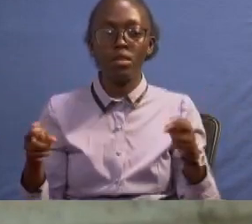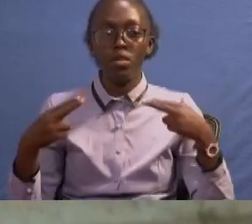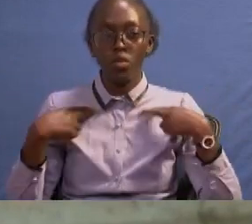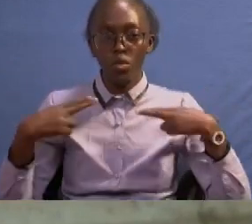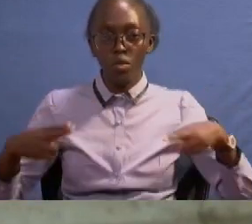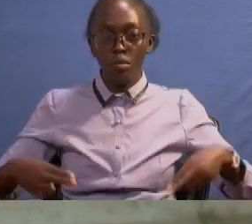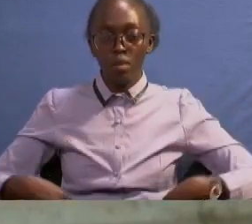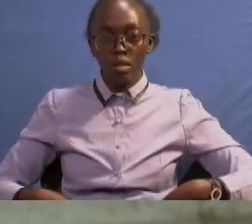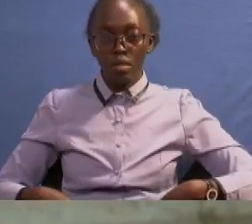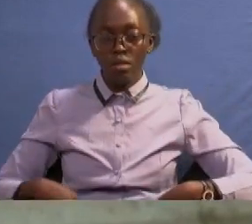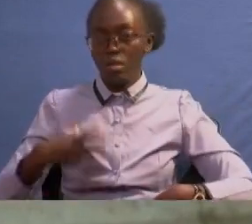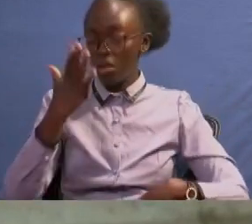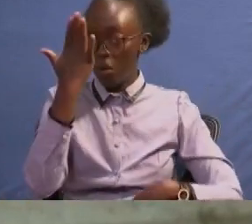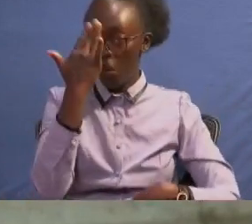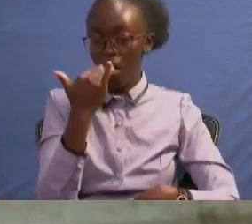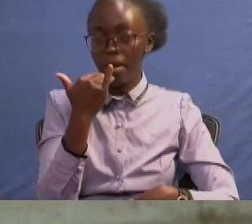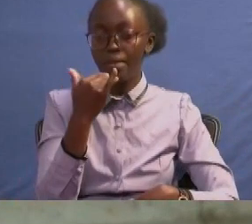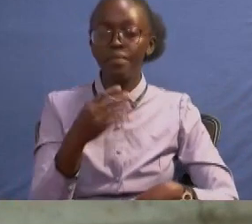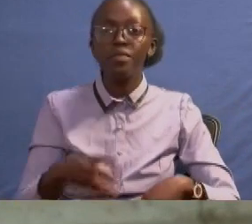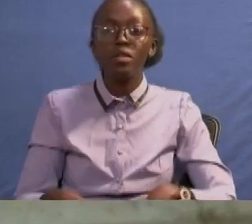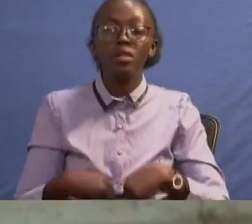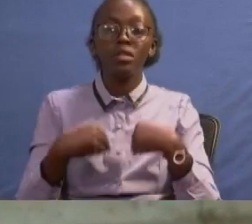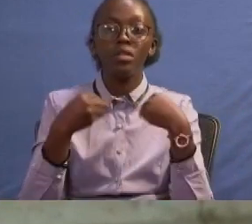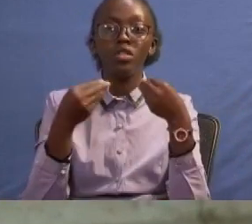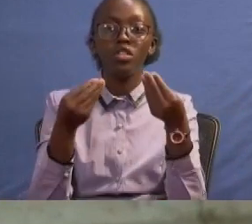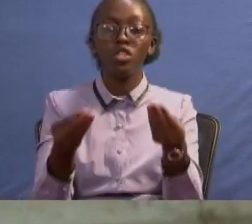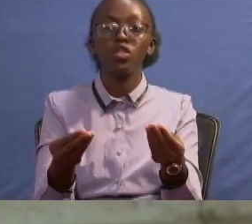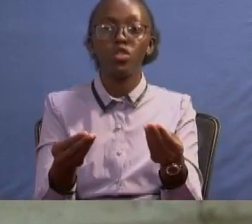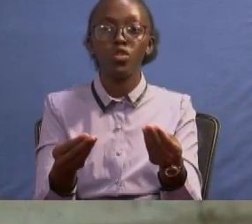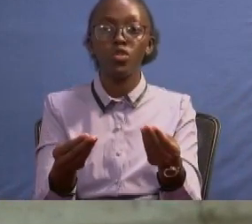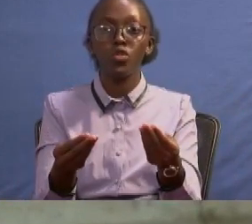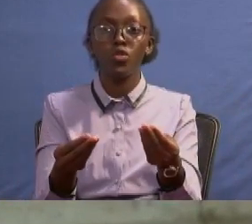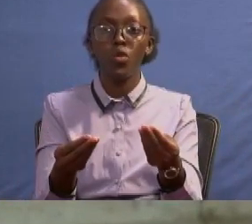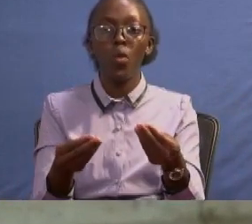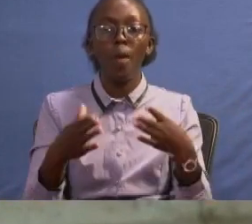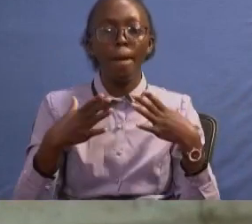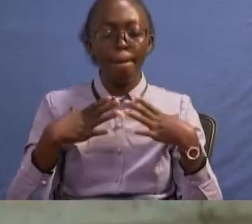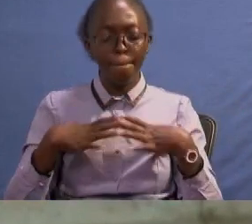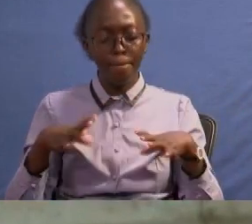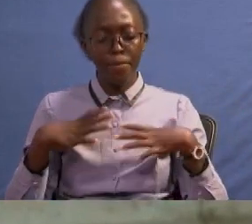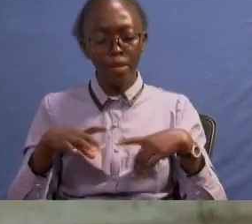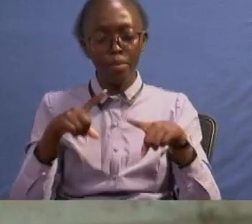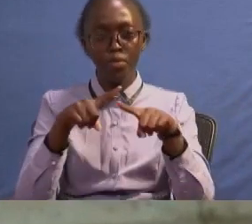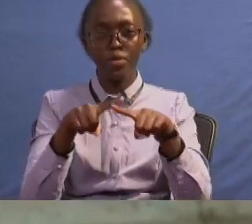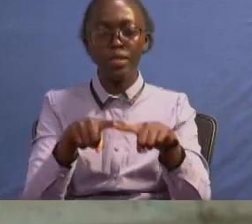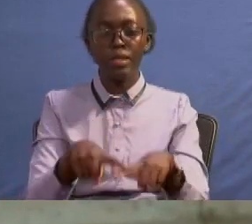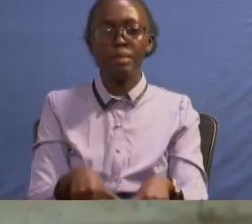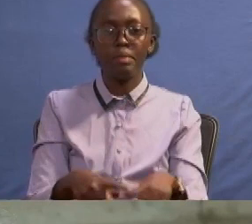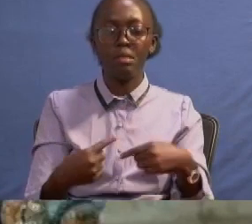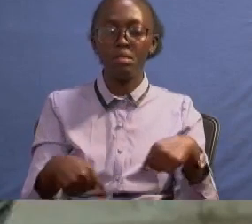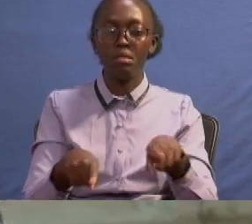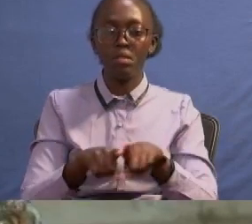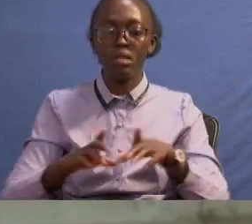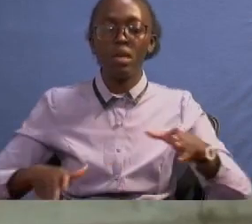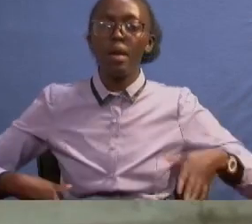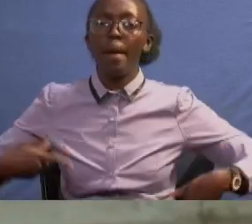because it's an expression of man's dependence and appreciation of this